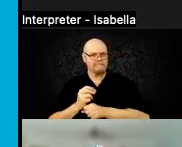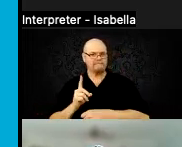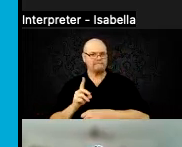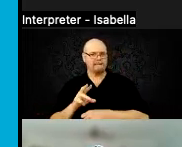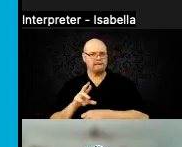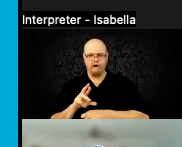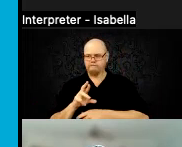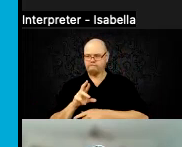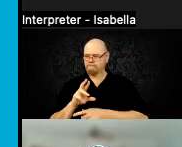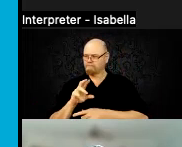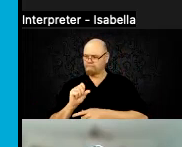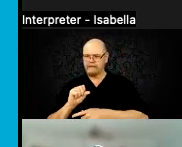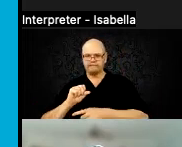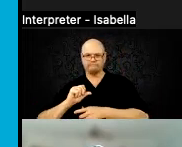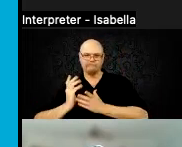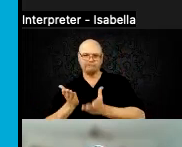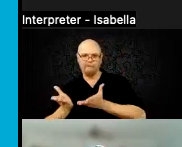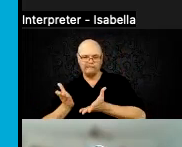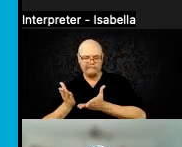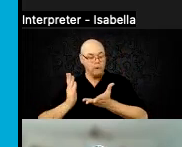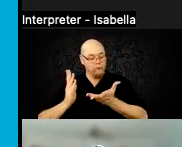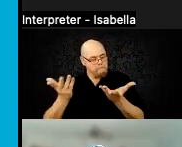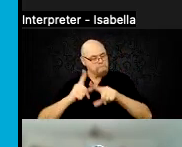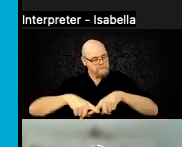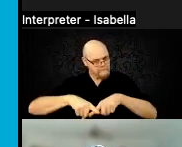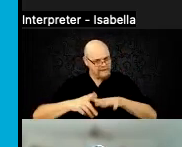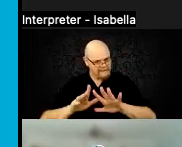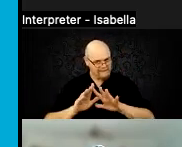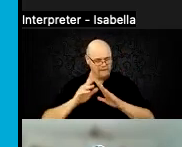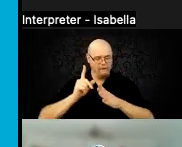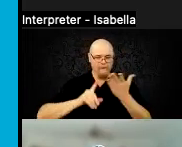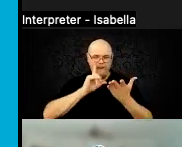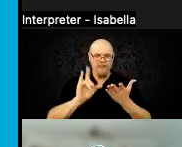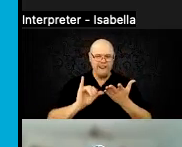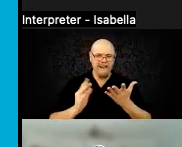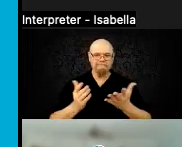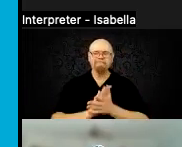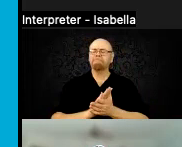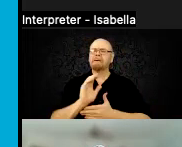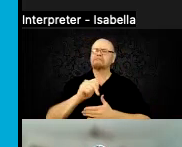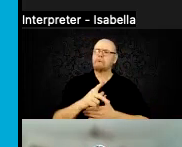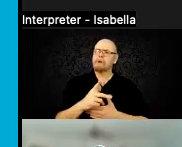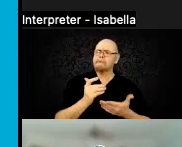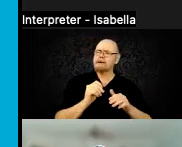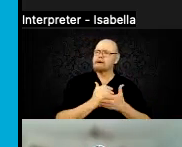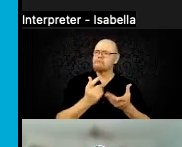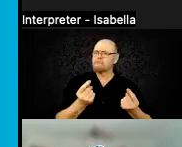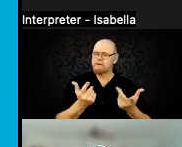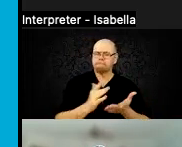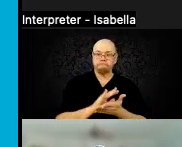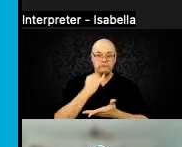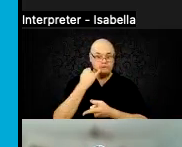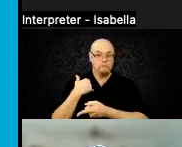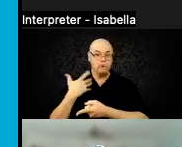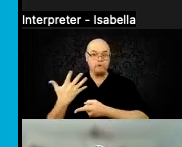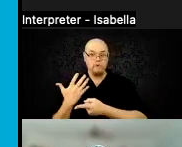can look like a lot of different things. Some examples of cases that CAP can help with, right, is if a person wants to work and is